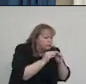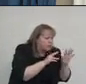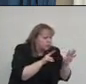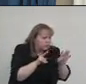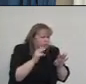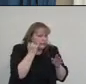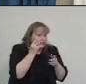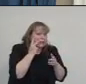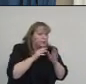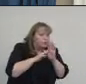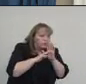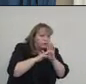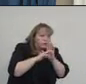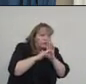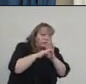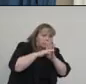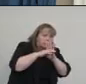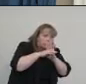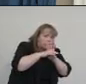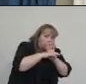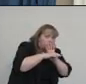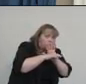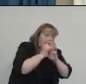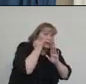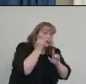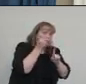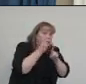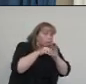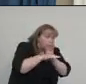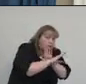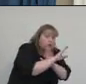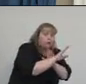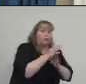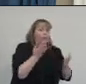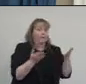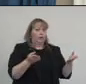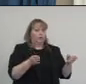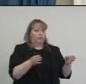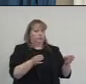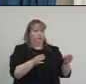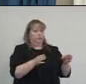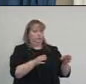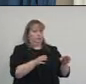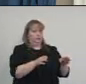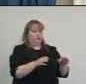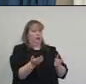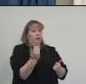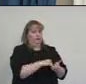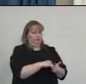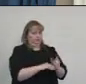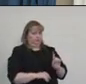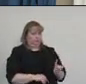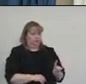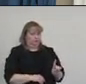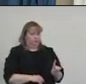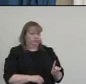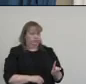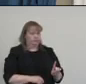you keeping track of our plans in fellow states who are navigating the reopening process just like us. But there's